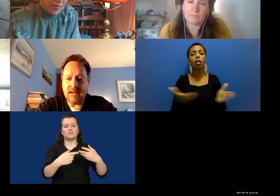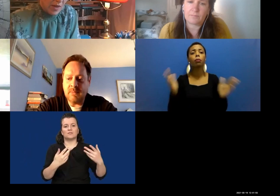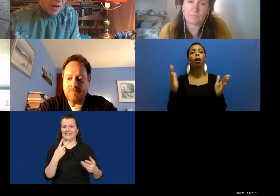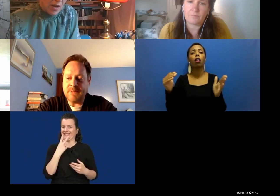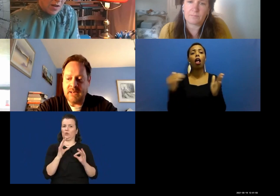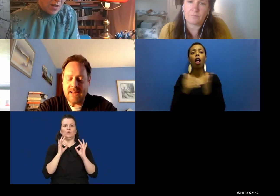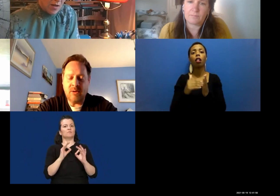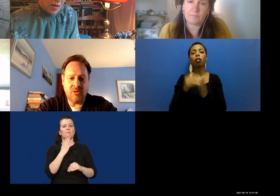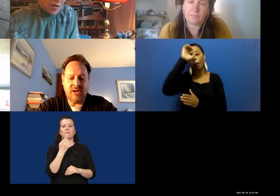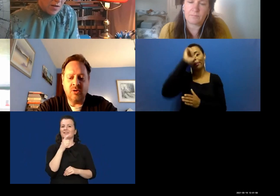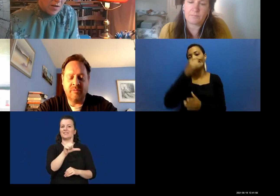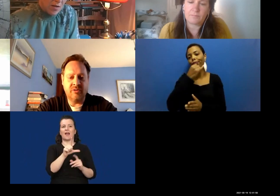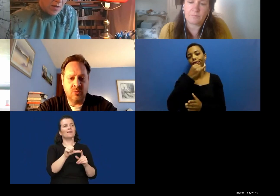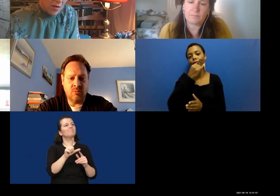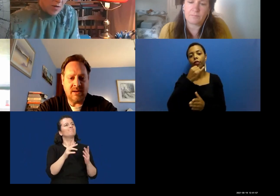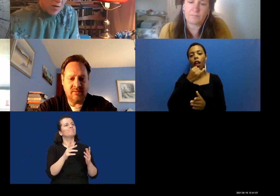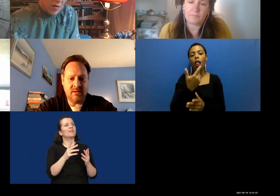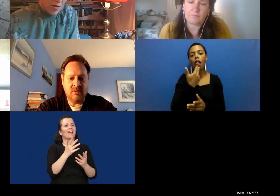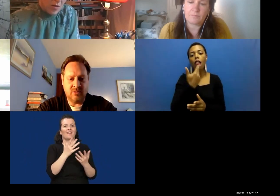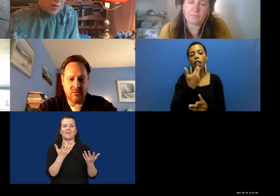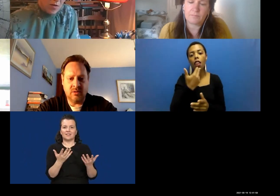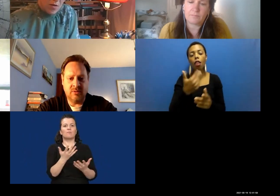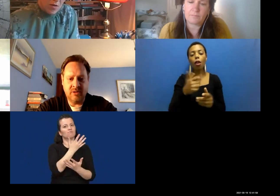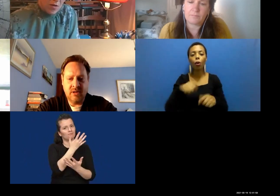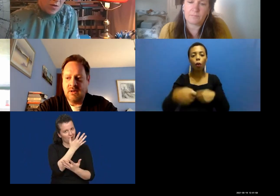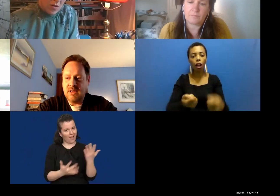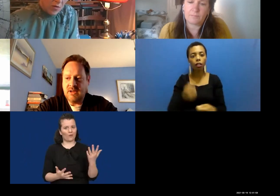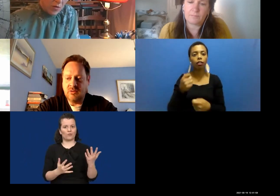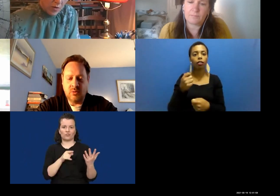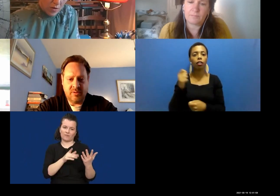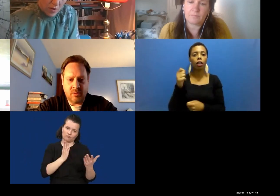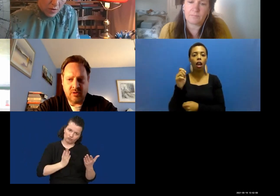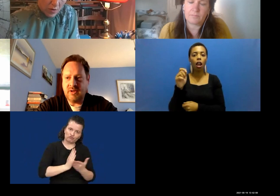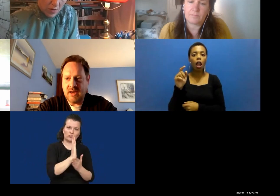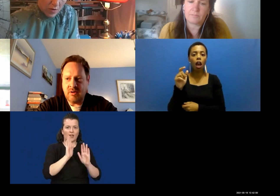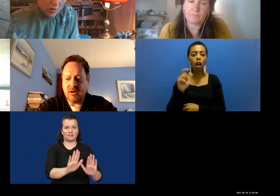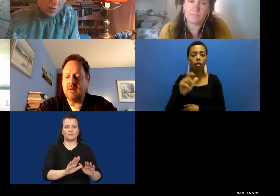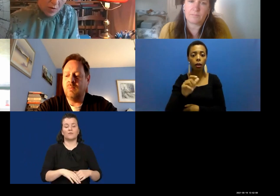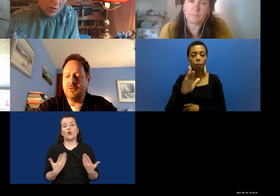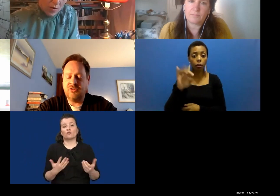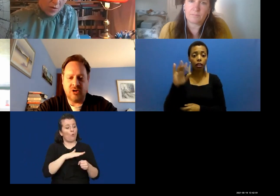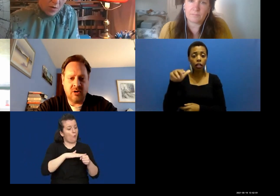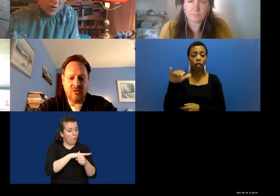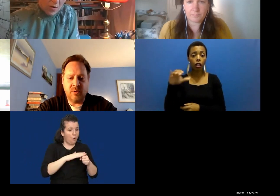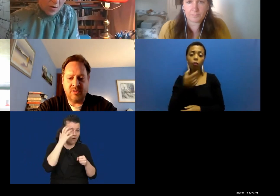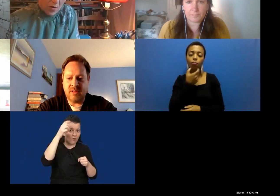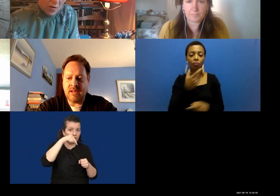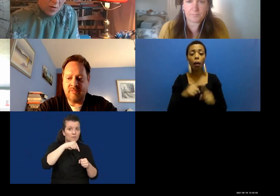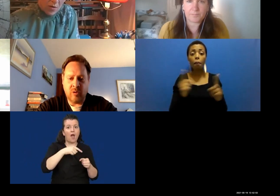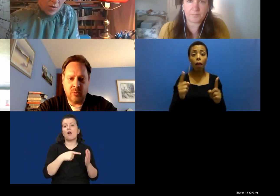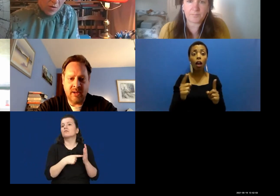a language in and of its own right in Scotland. Each local authority area was charged